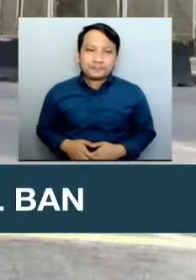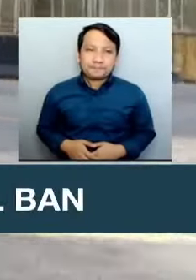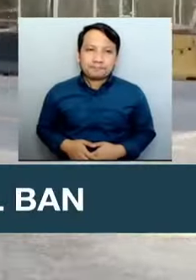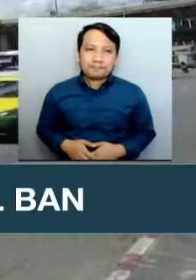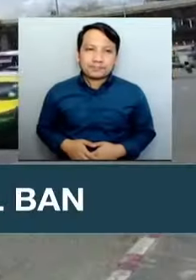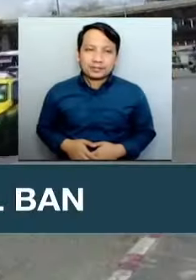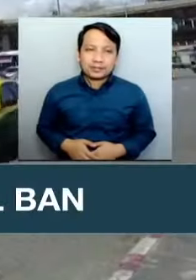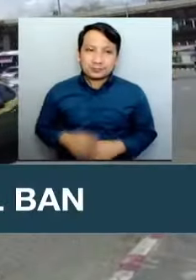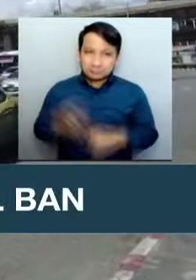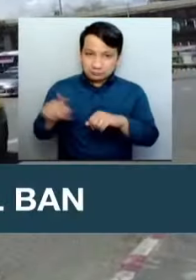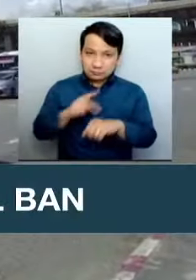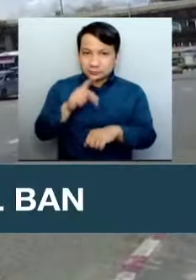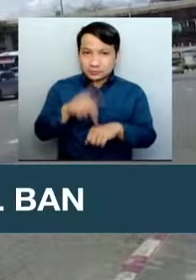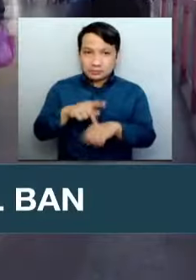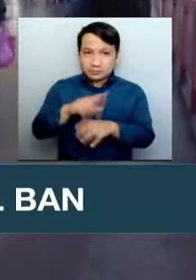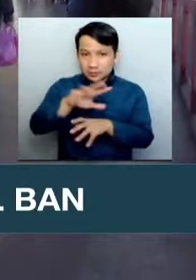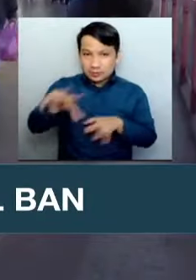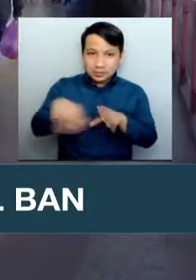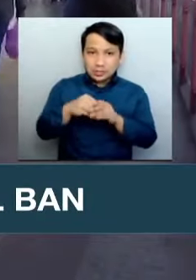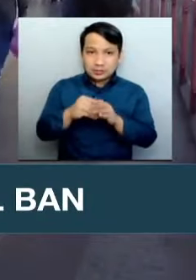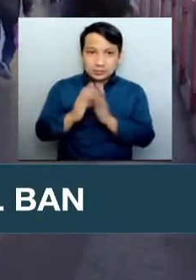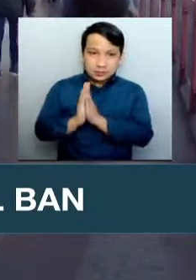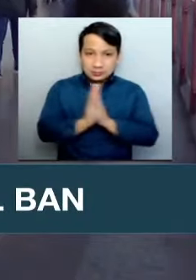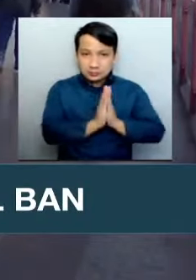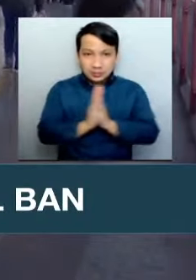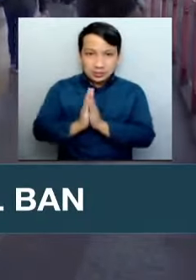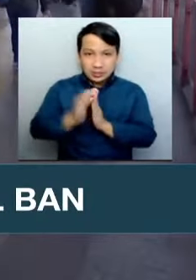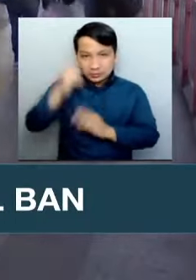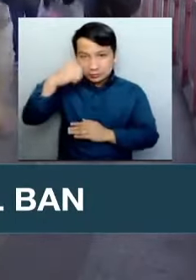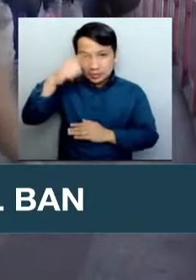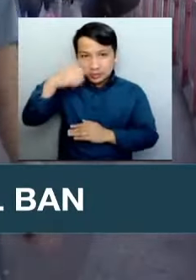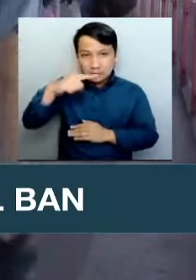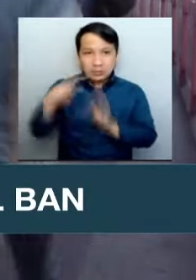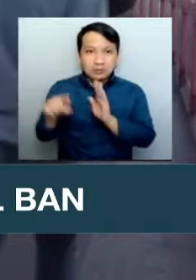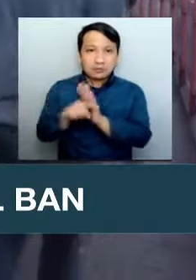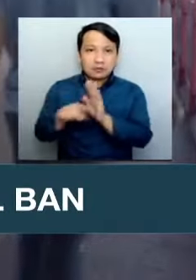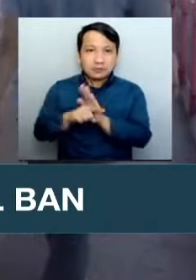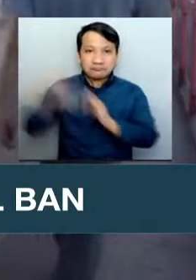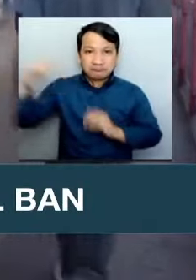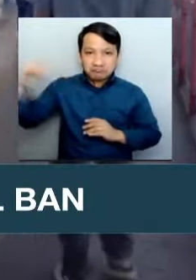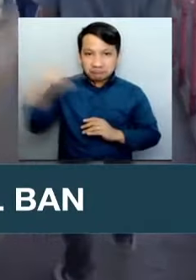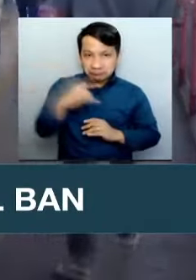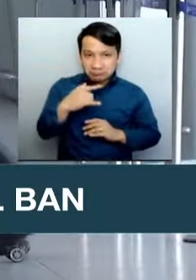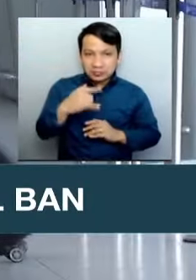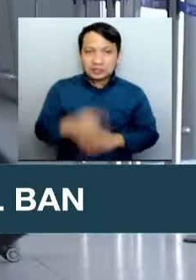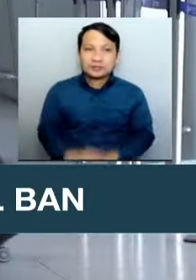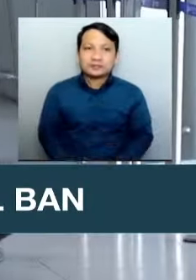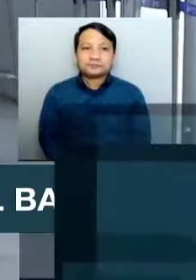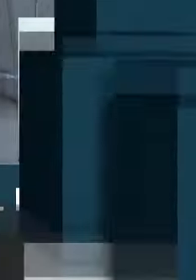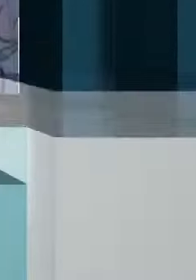The Philippines includes Malaysia and Thailand in its COVID-19 travel ban.